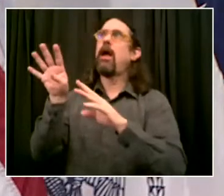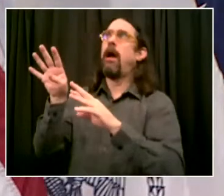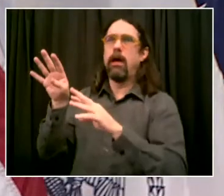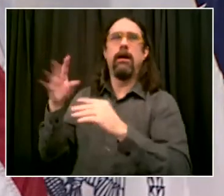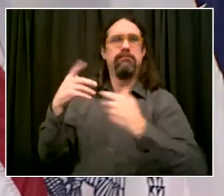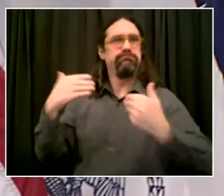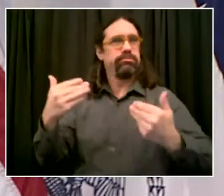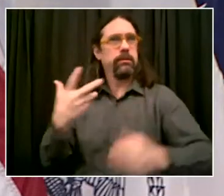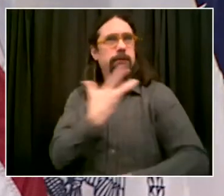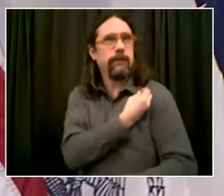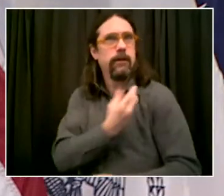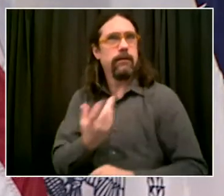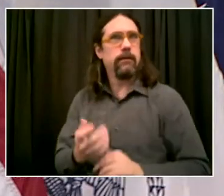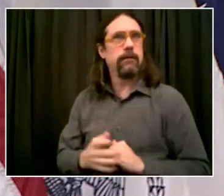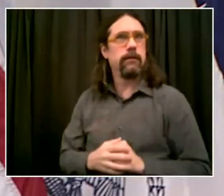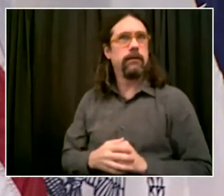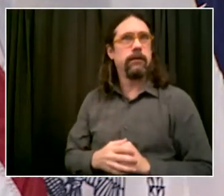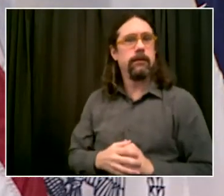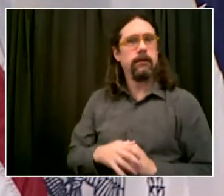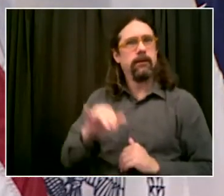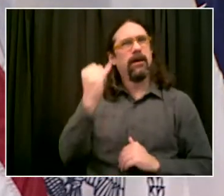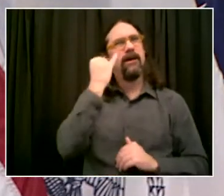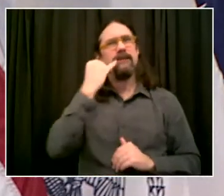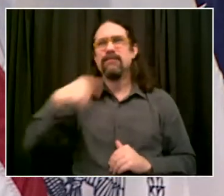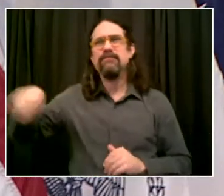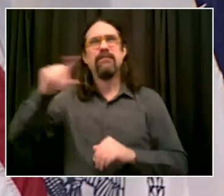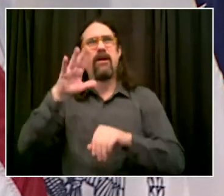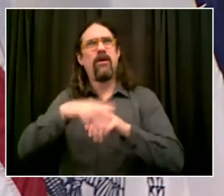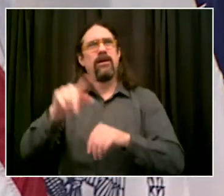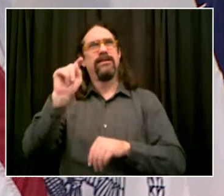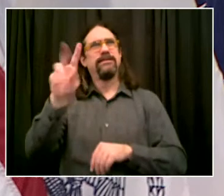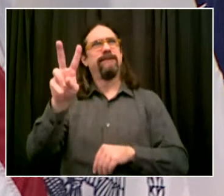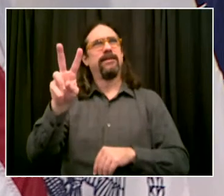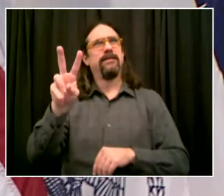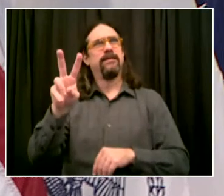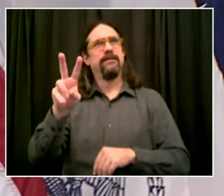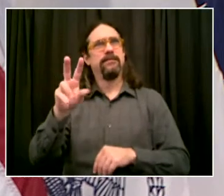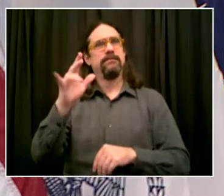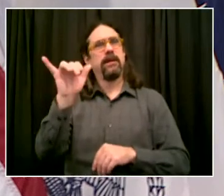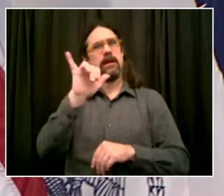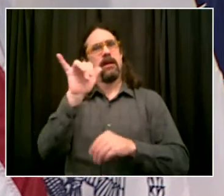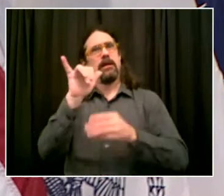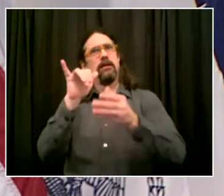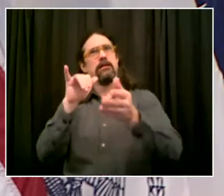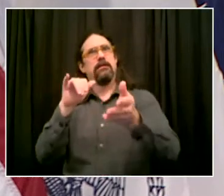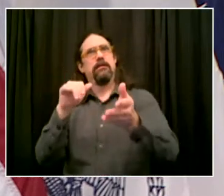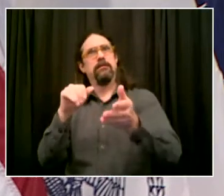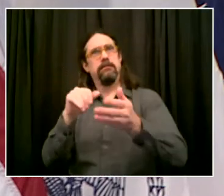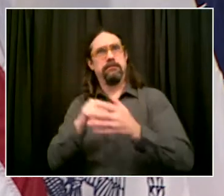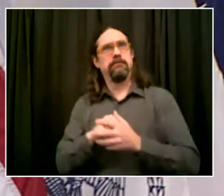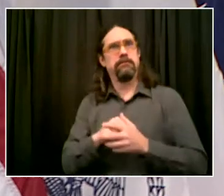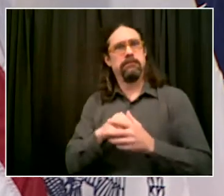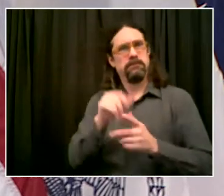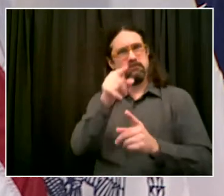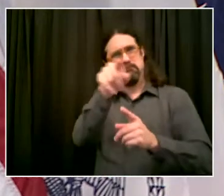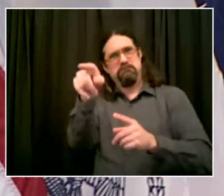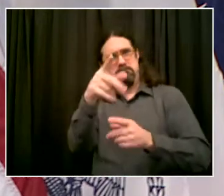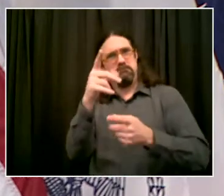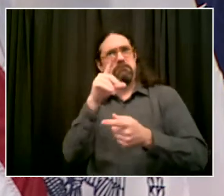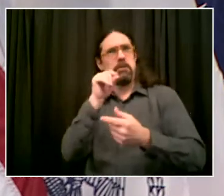a very fair question, Juan Manuel. And again, there's two important considerations here. We want to encourage